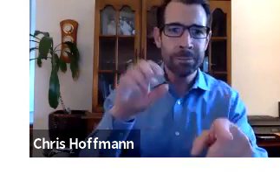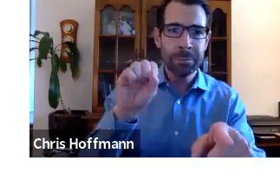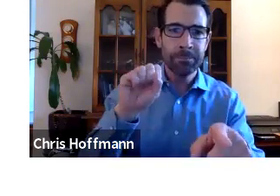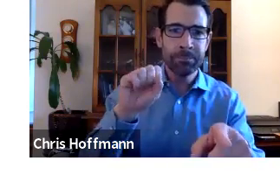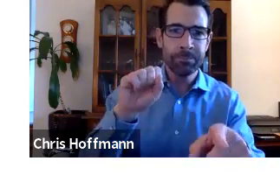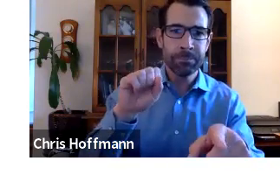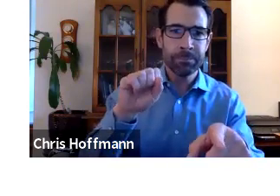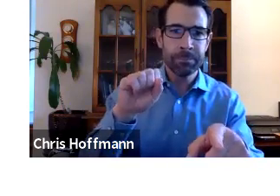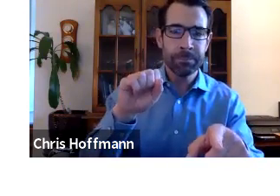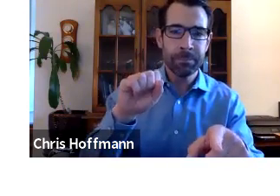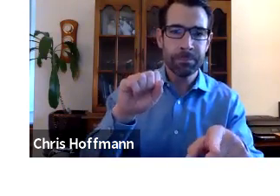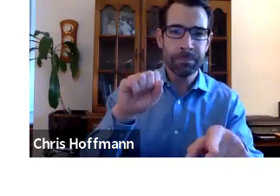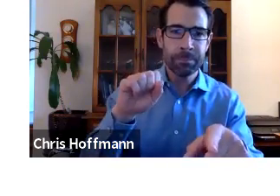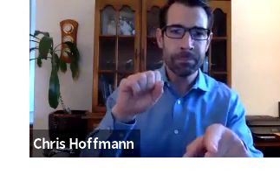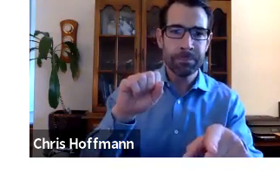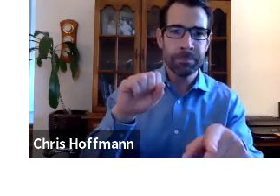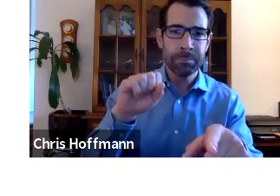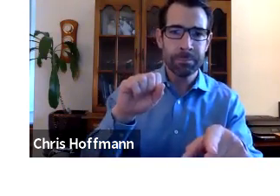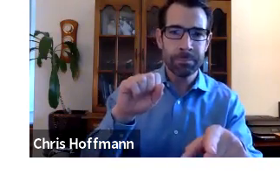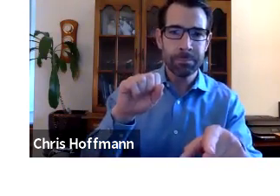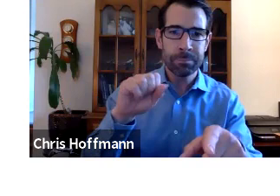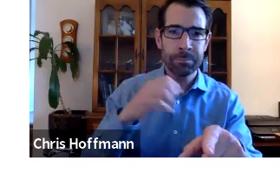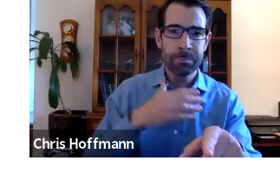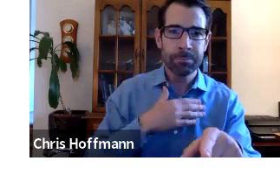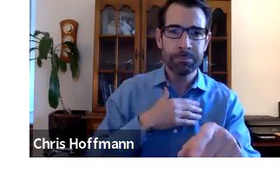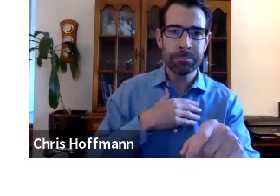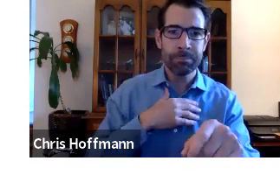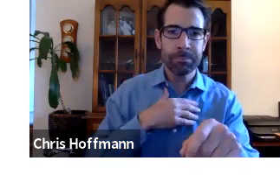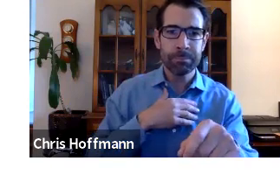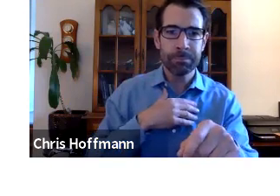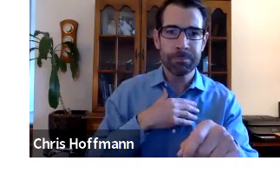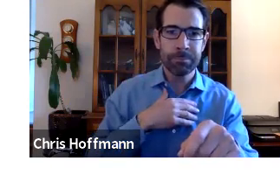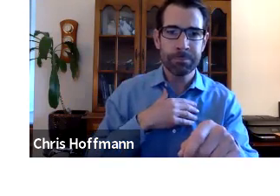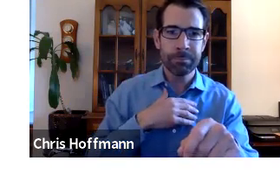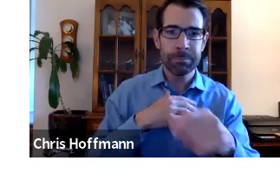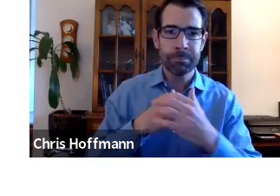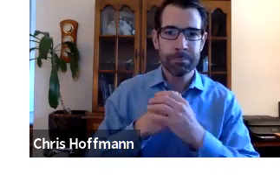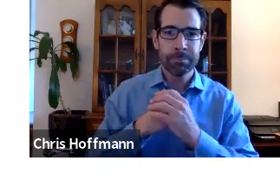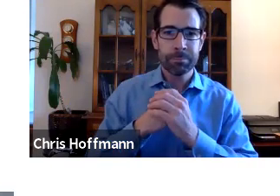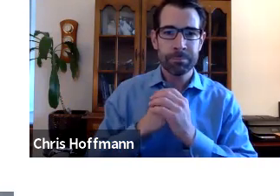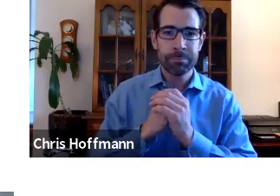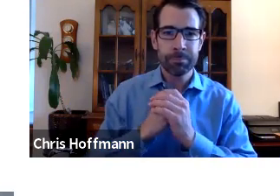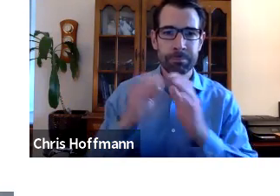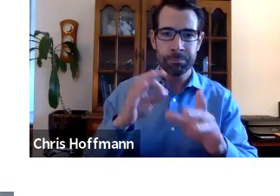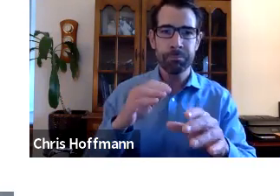reverberations that were causing problems for those with hearing aids and cochlear implants. Next slide, please.